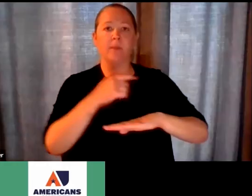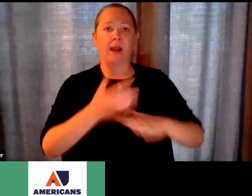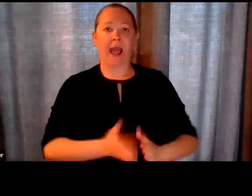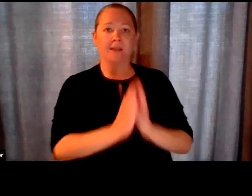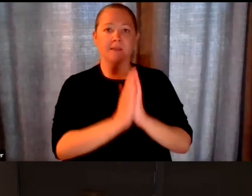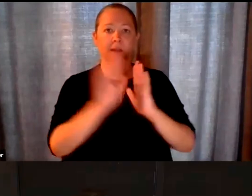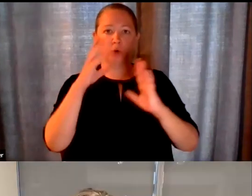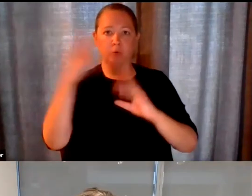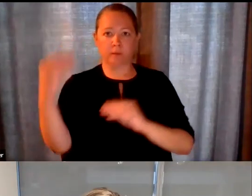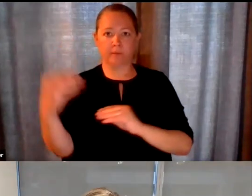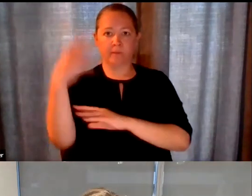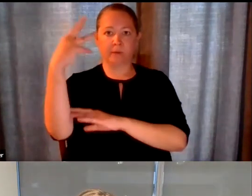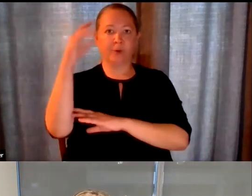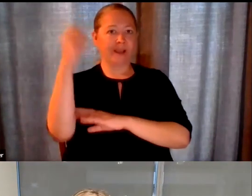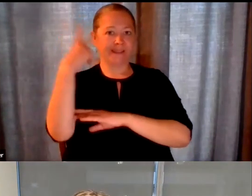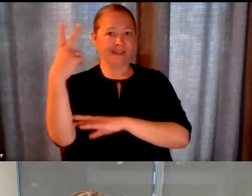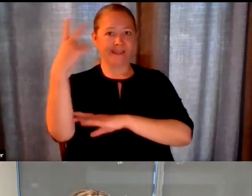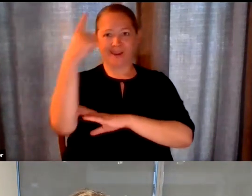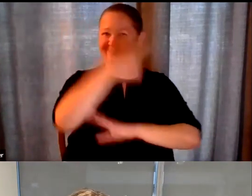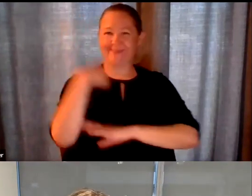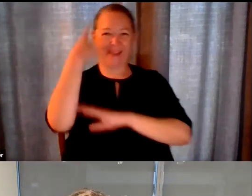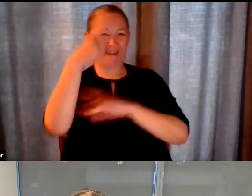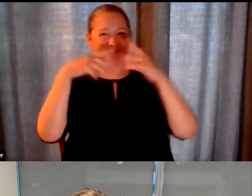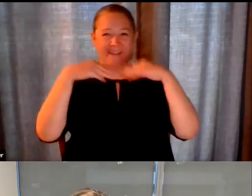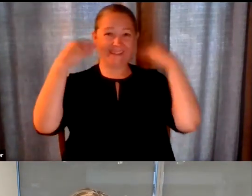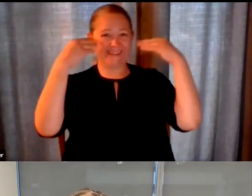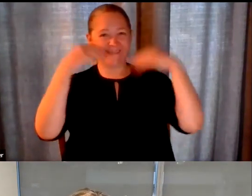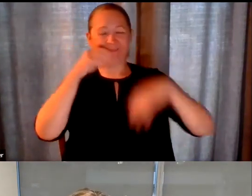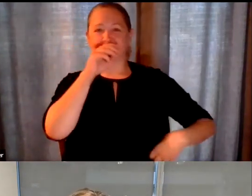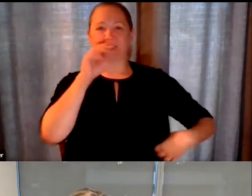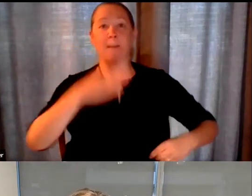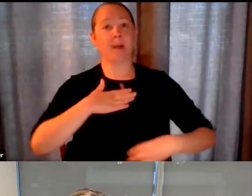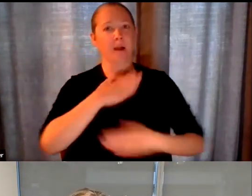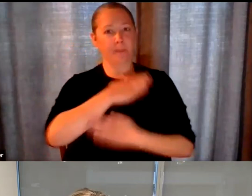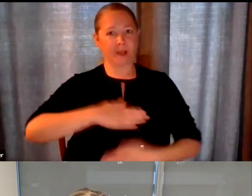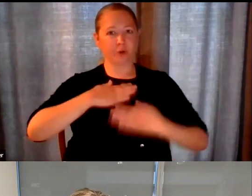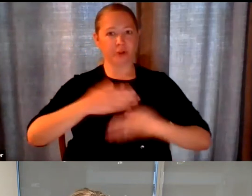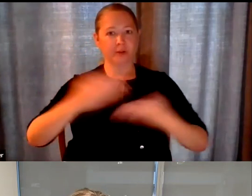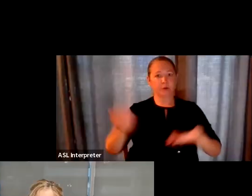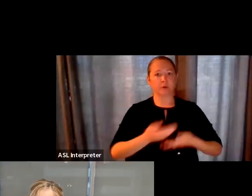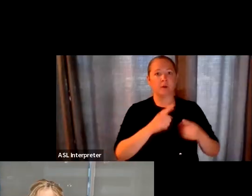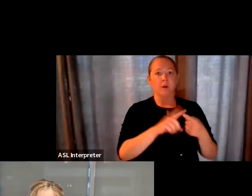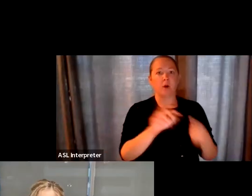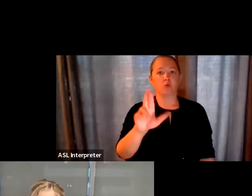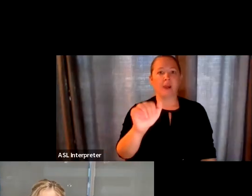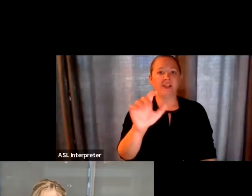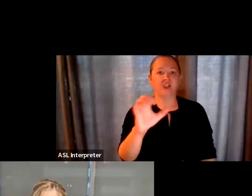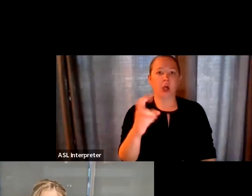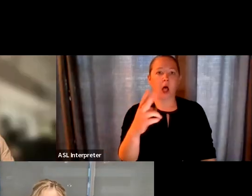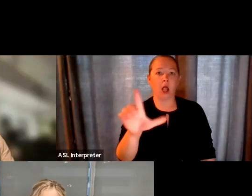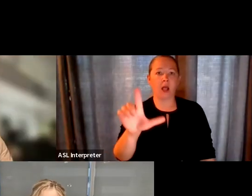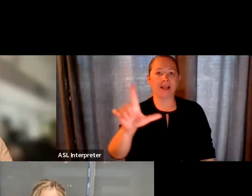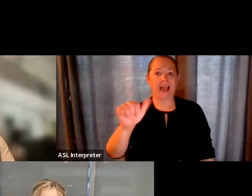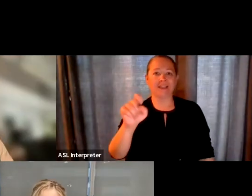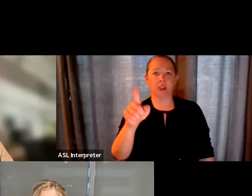so you can see their bright and smiling faces. It's my pleasure to introduce Rachel Lazar, President and